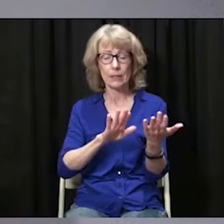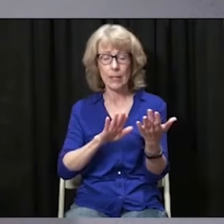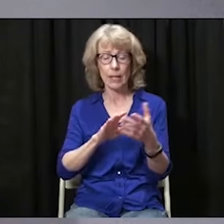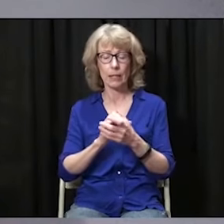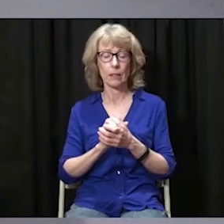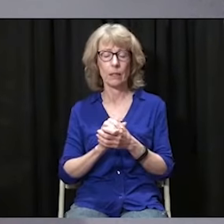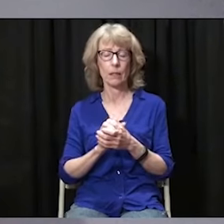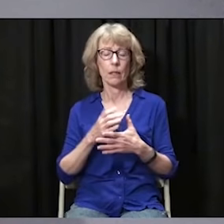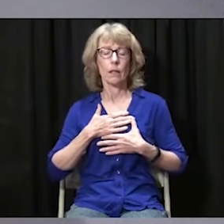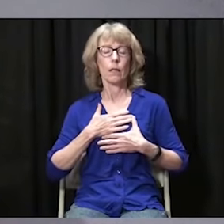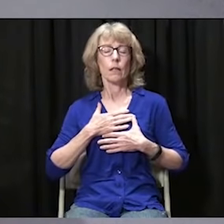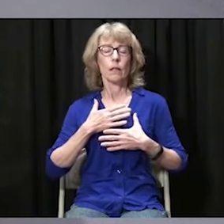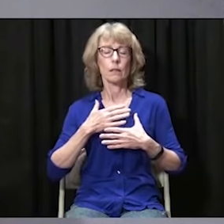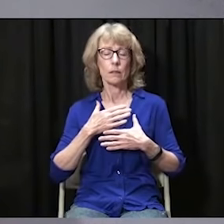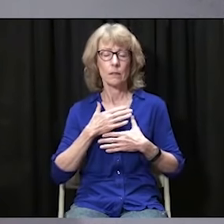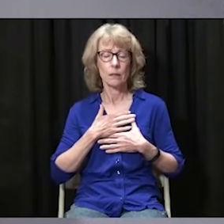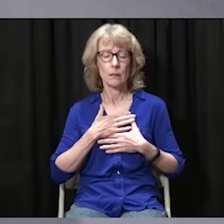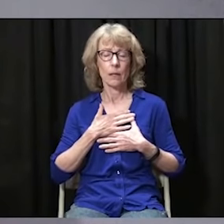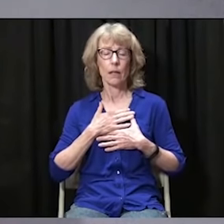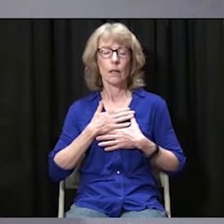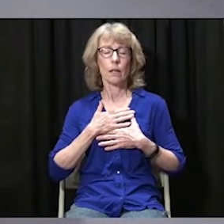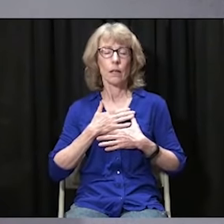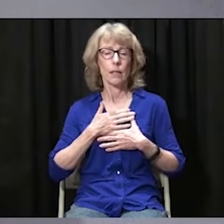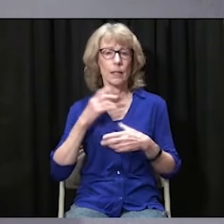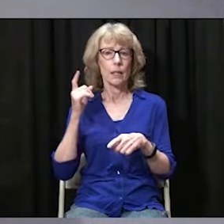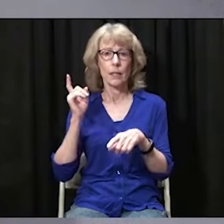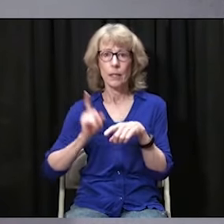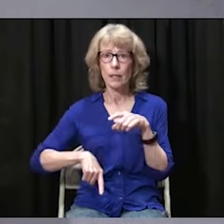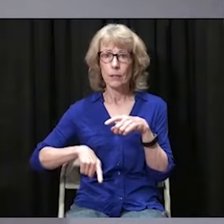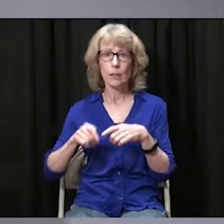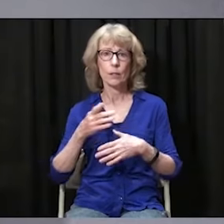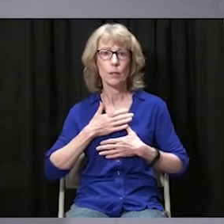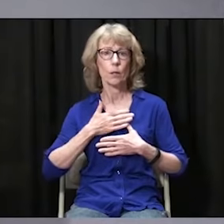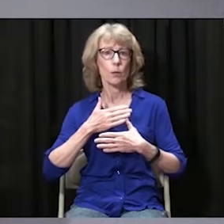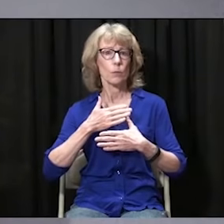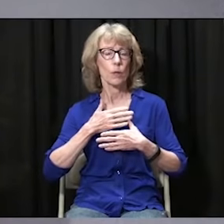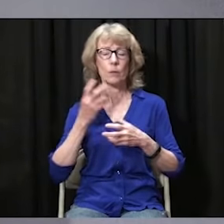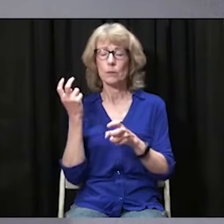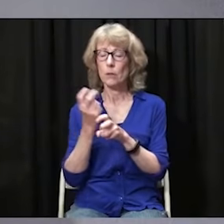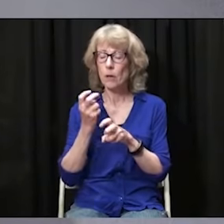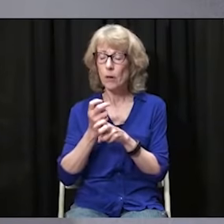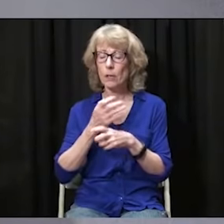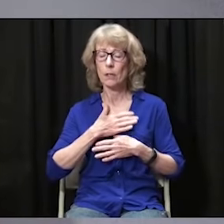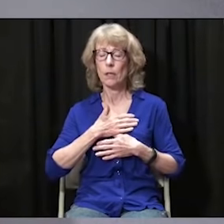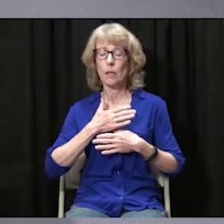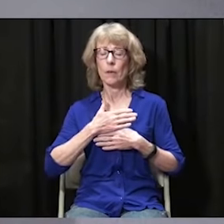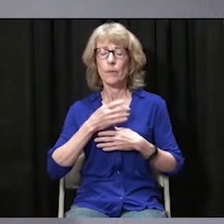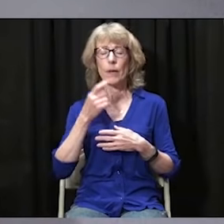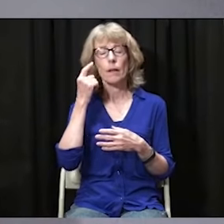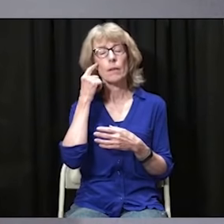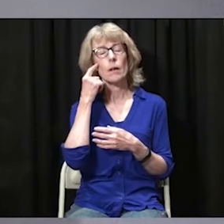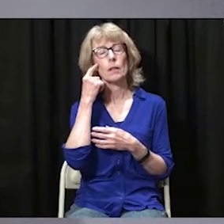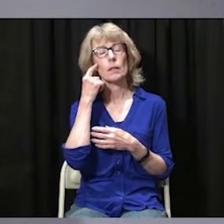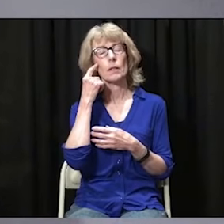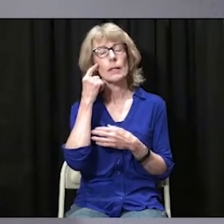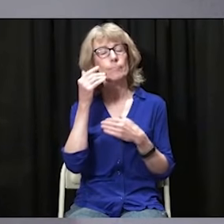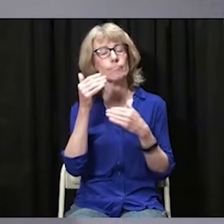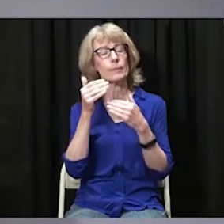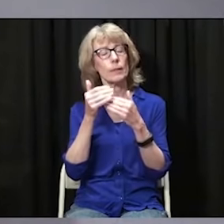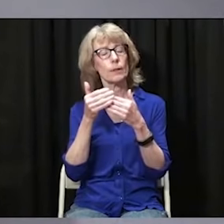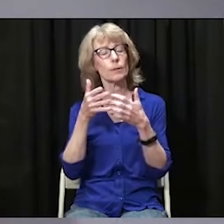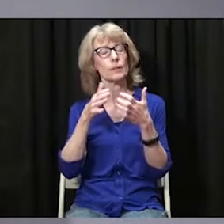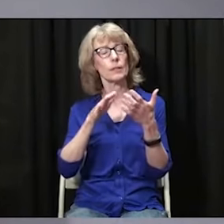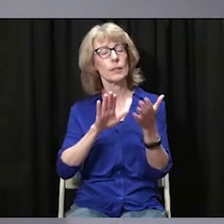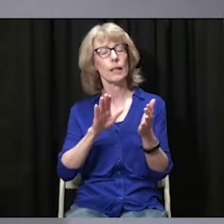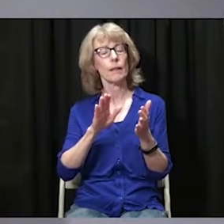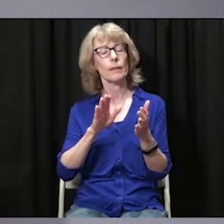point, it became so hard to suck in the air that he thought to himself, oh, this is it. I am actually